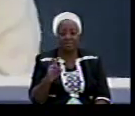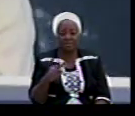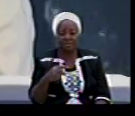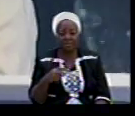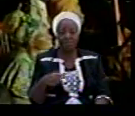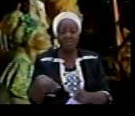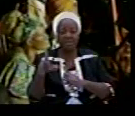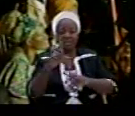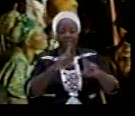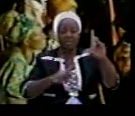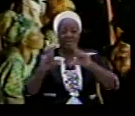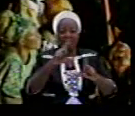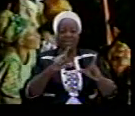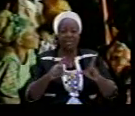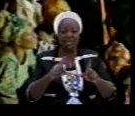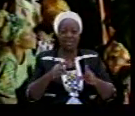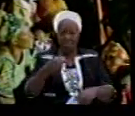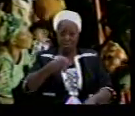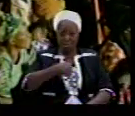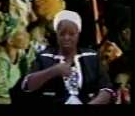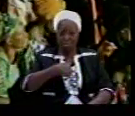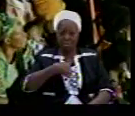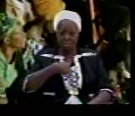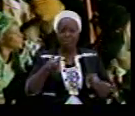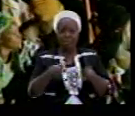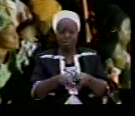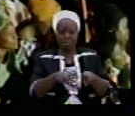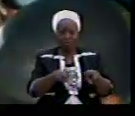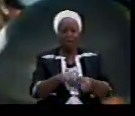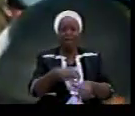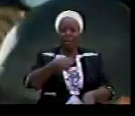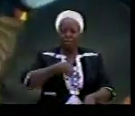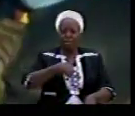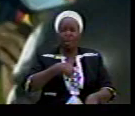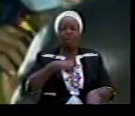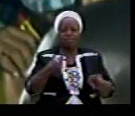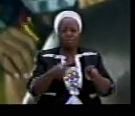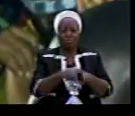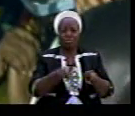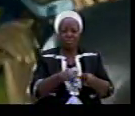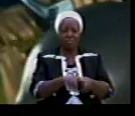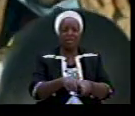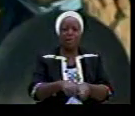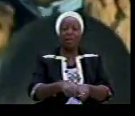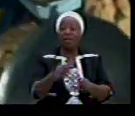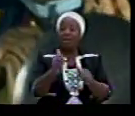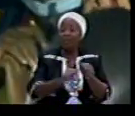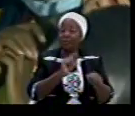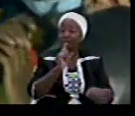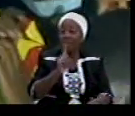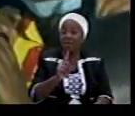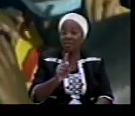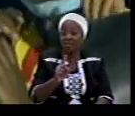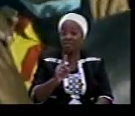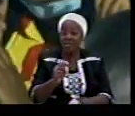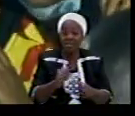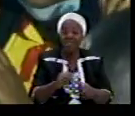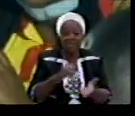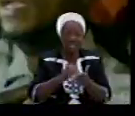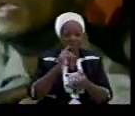too. Say it aloud, me too, everyone. It will come to your